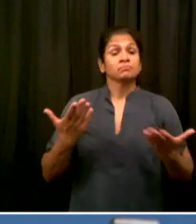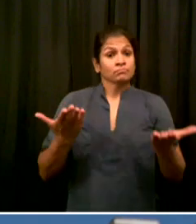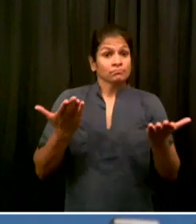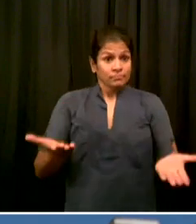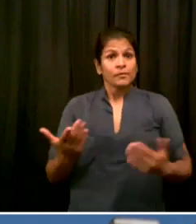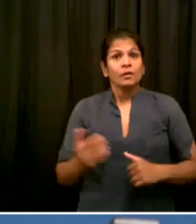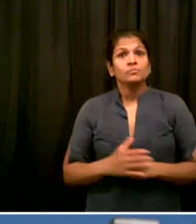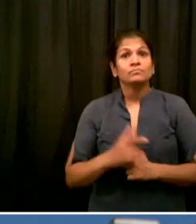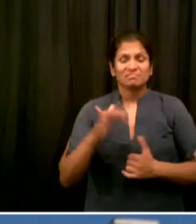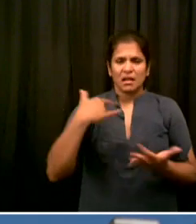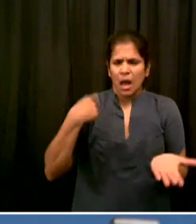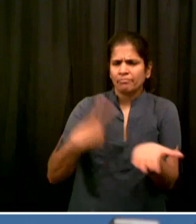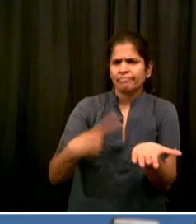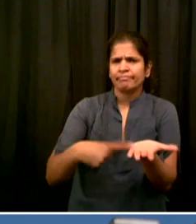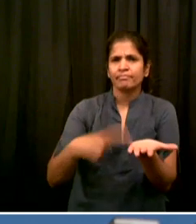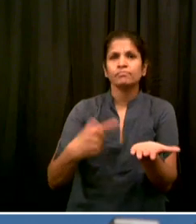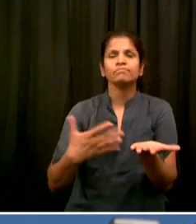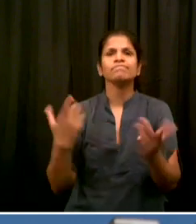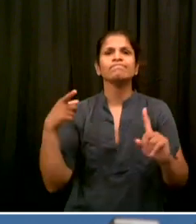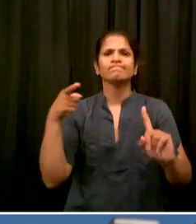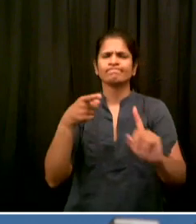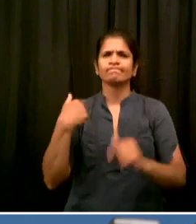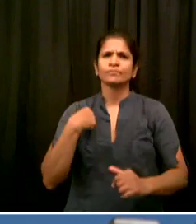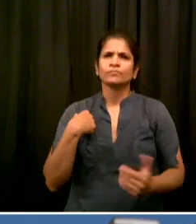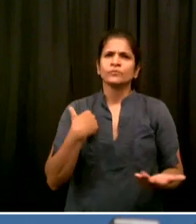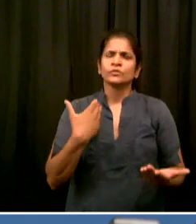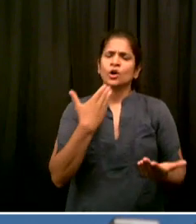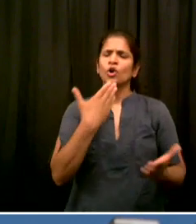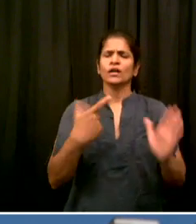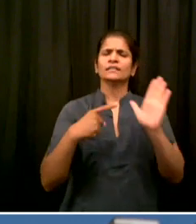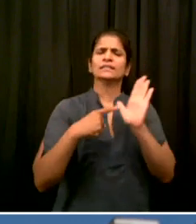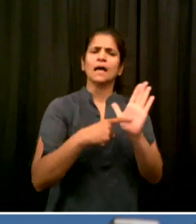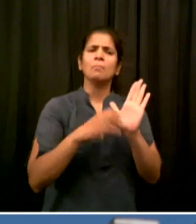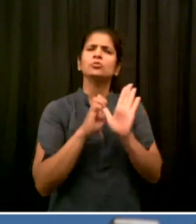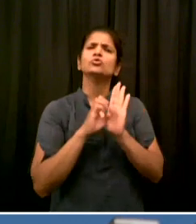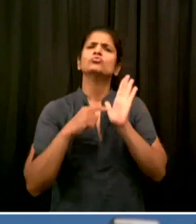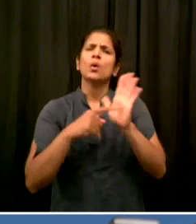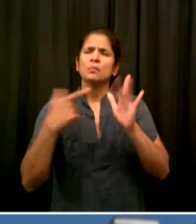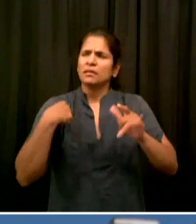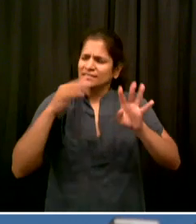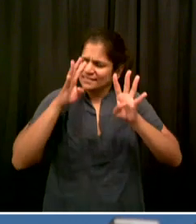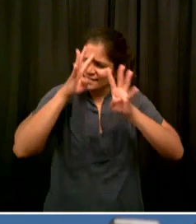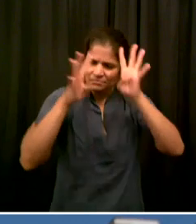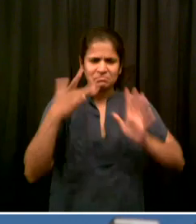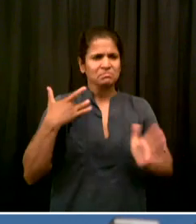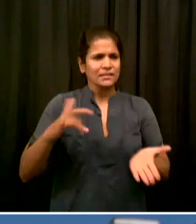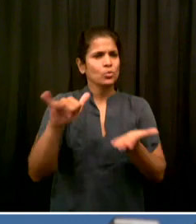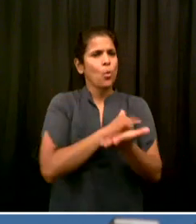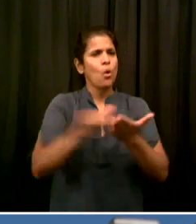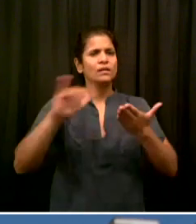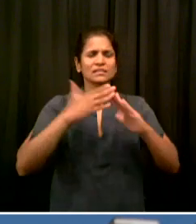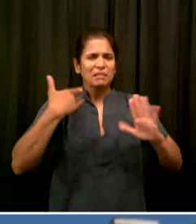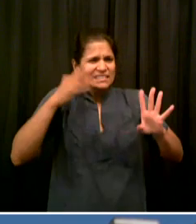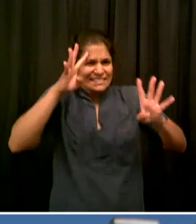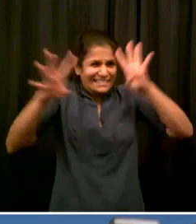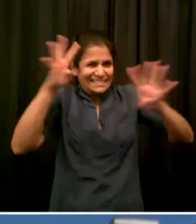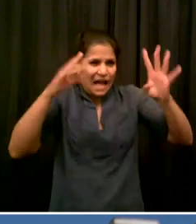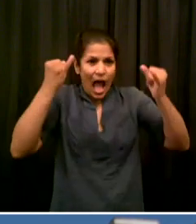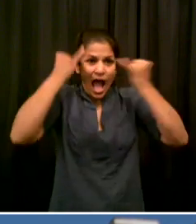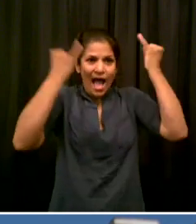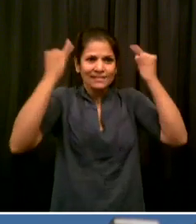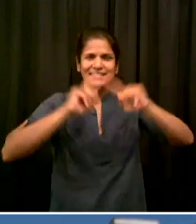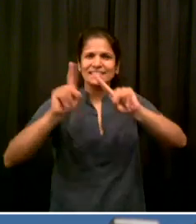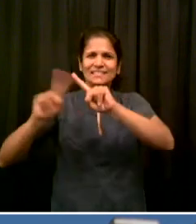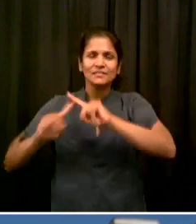and the adjustments we want to make. And I want to say, parents have asked about it, educators have asked about it. What can we do outdoors? So today we announce a